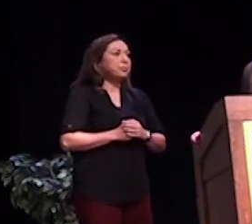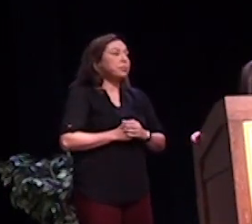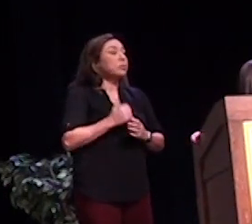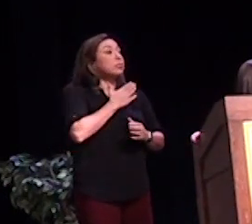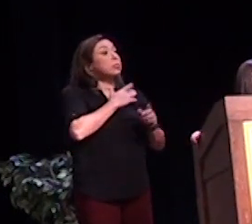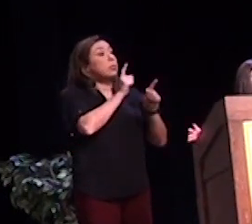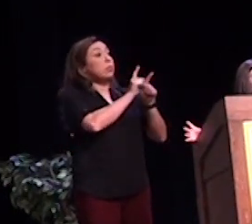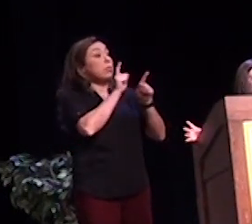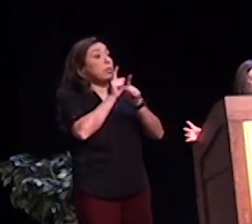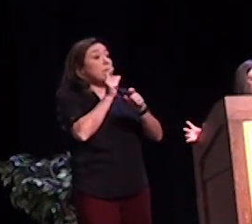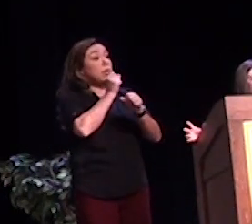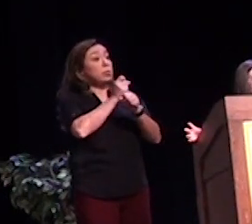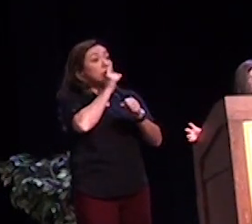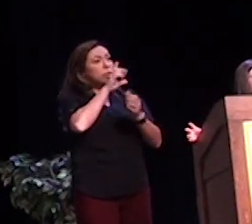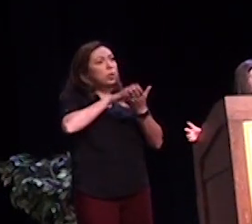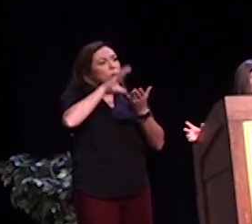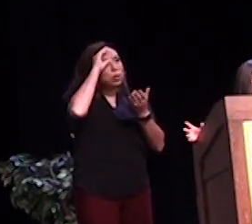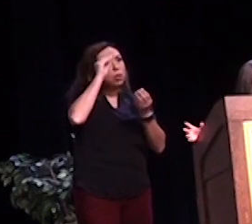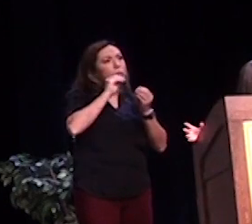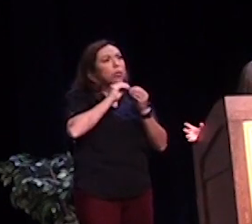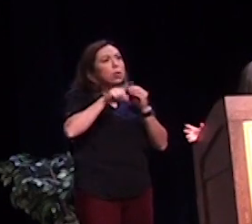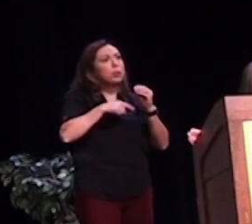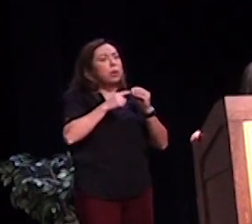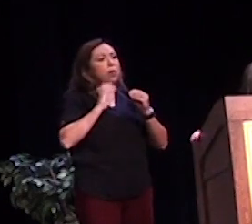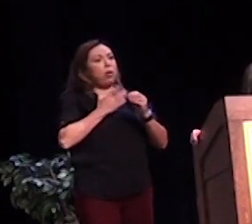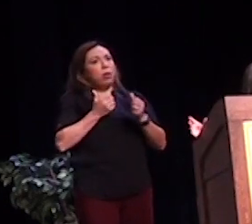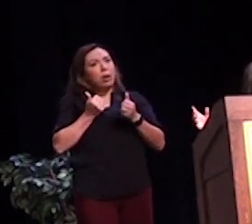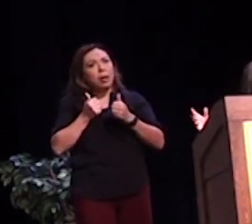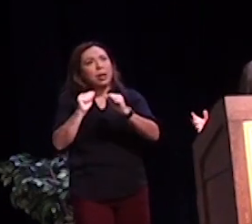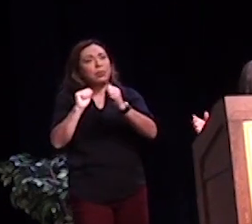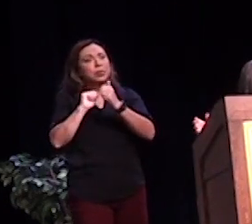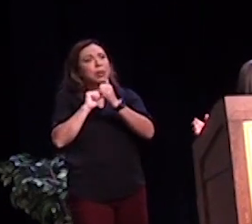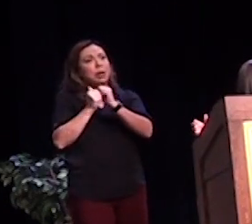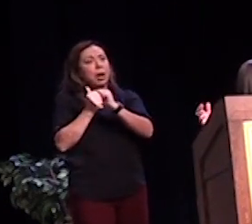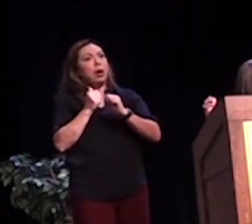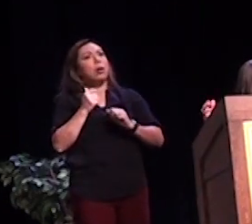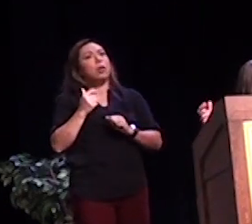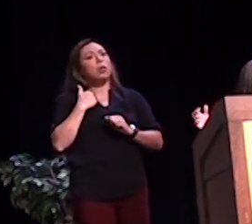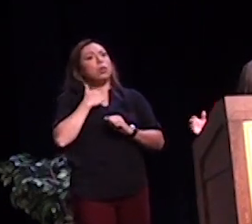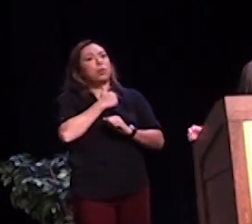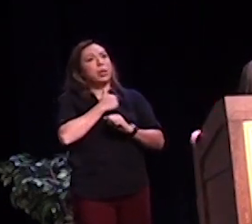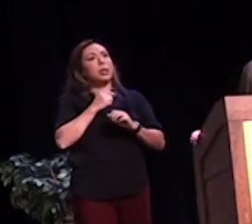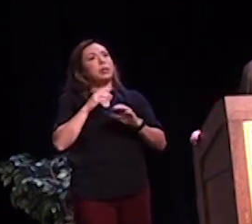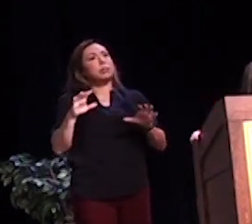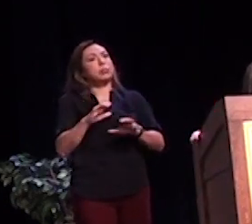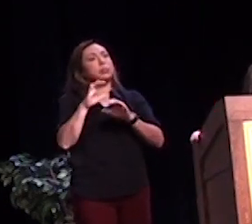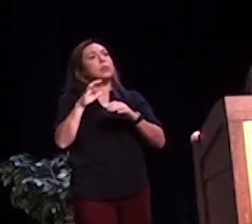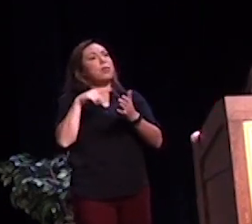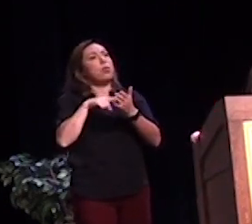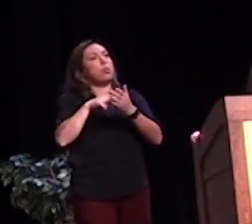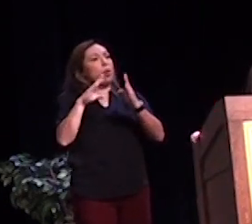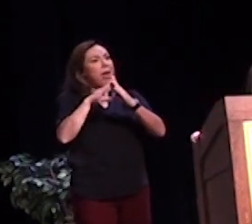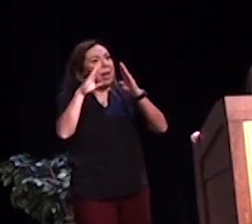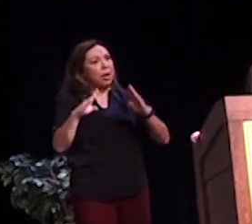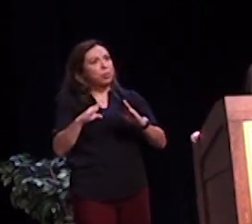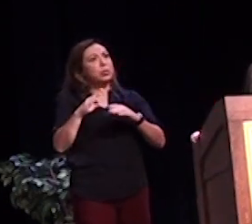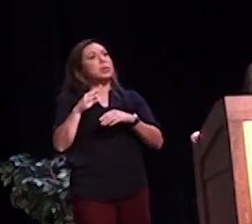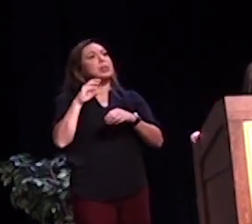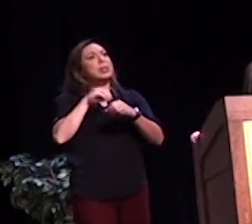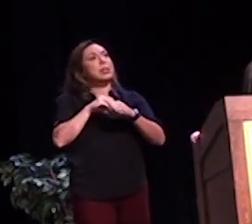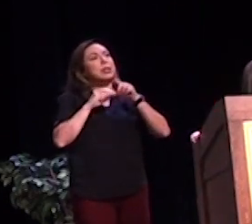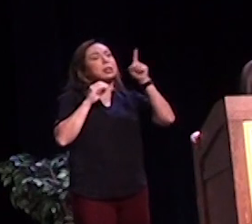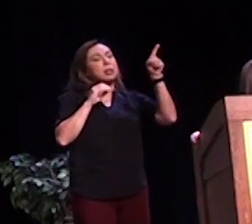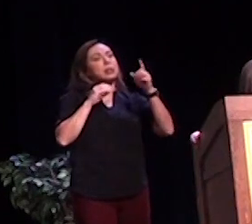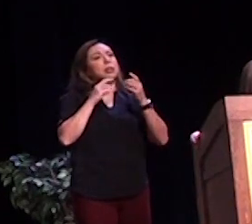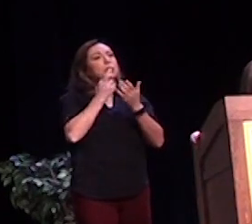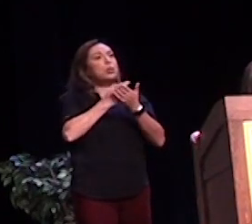Please also make sure to learn more about our efforts to visit the Affordable Housing Bond display that is also in the resource fair, so you can learn about the